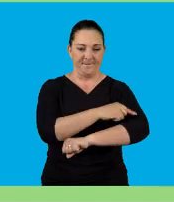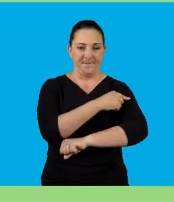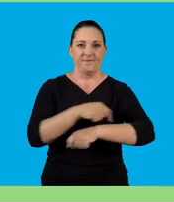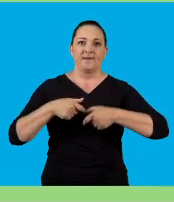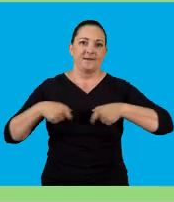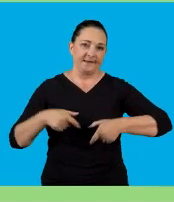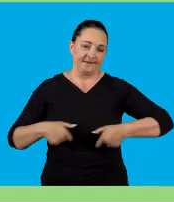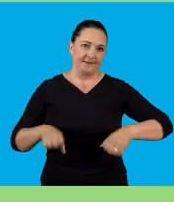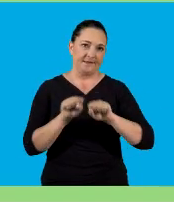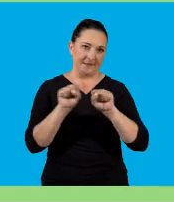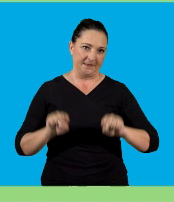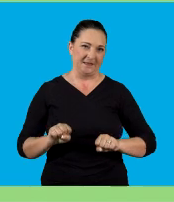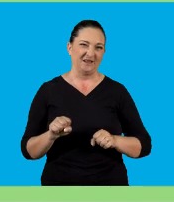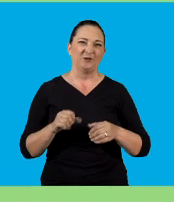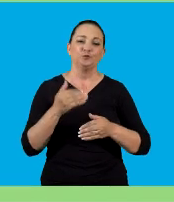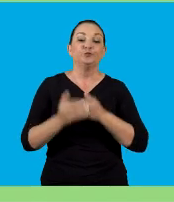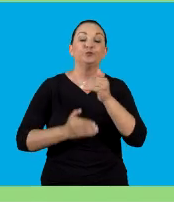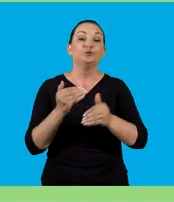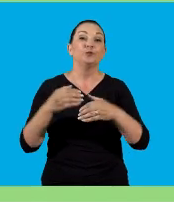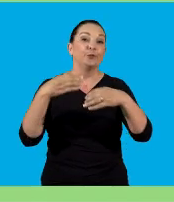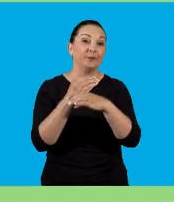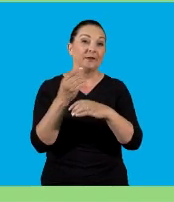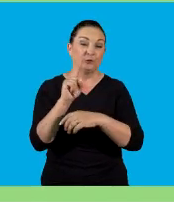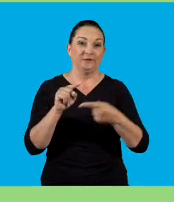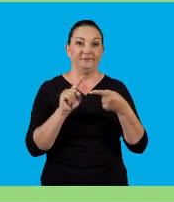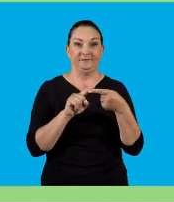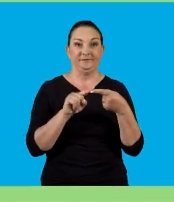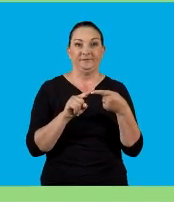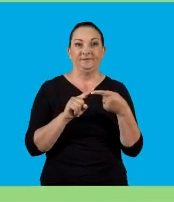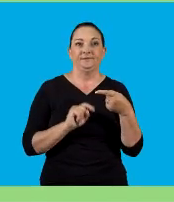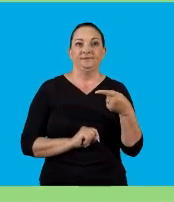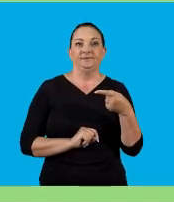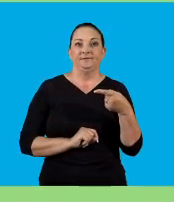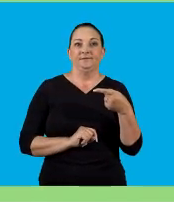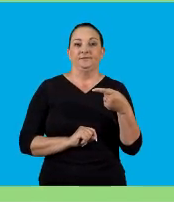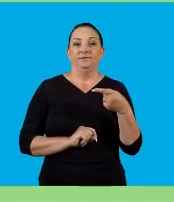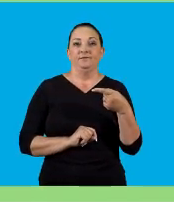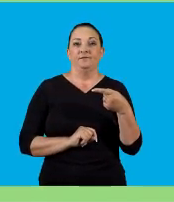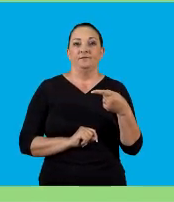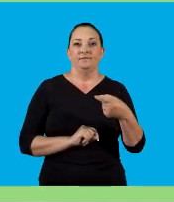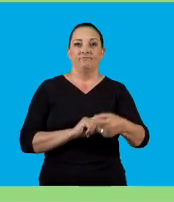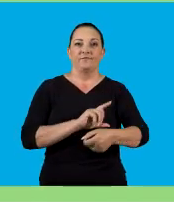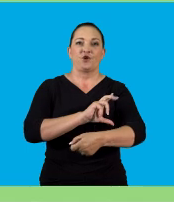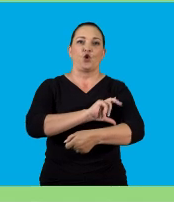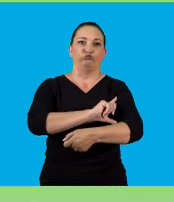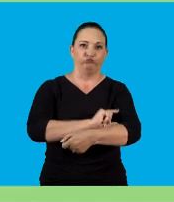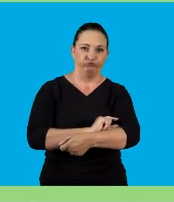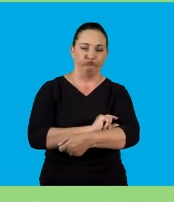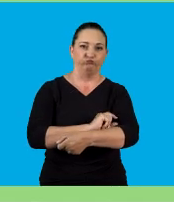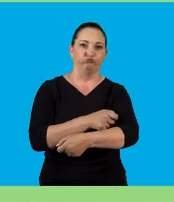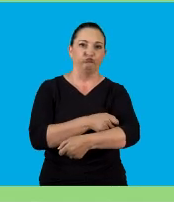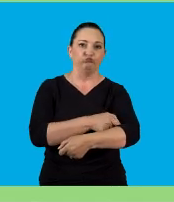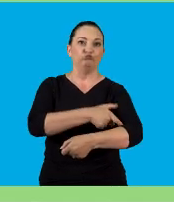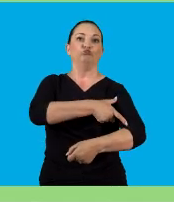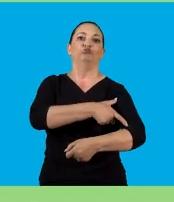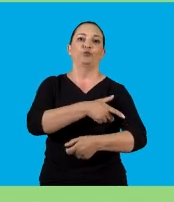Okay, the main processes of the musculoskeletal system include, number 1, the contraction and